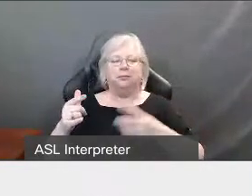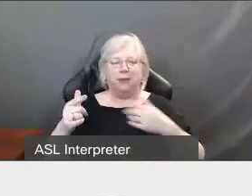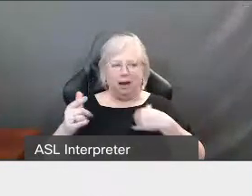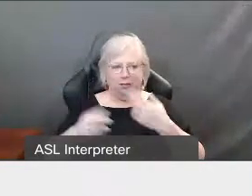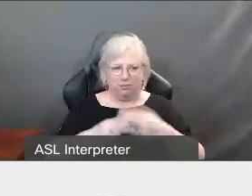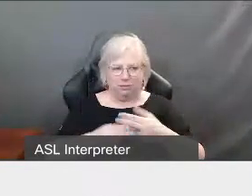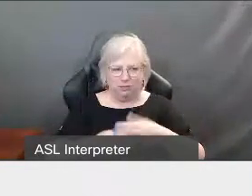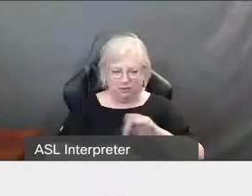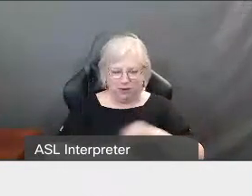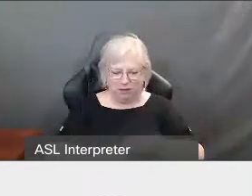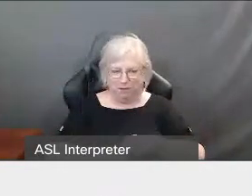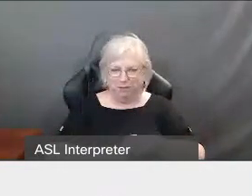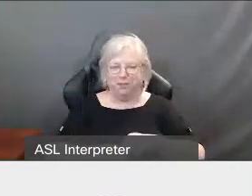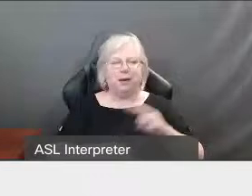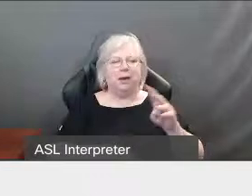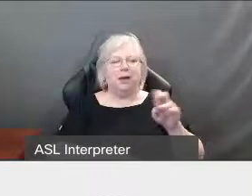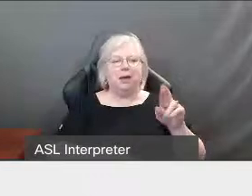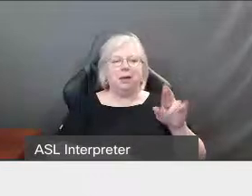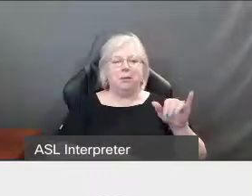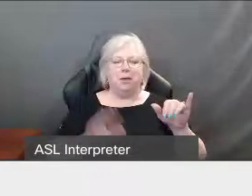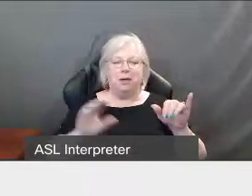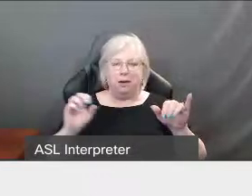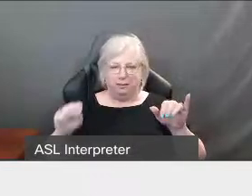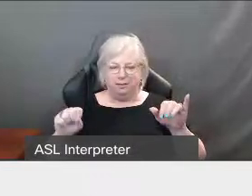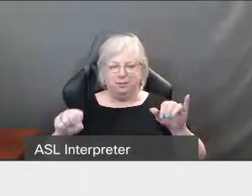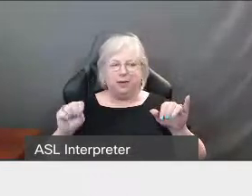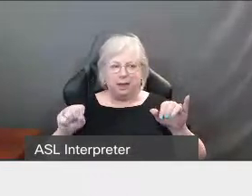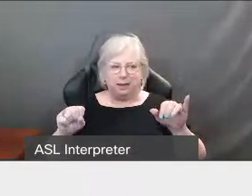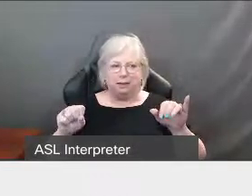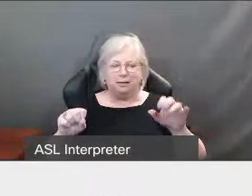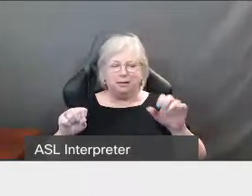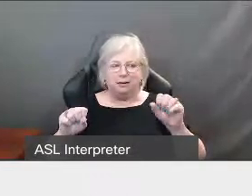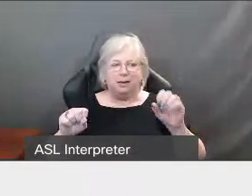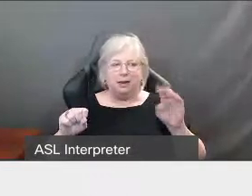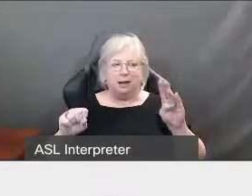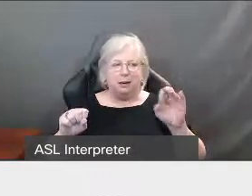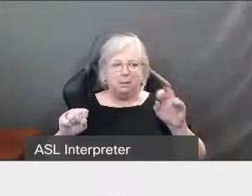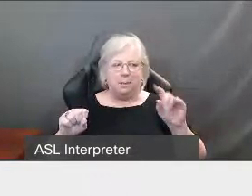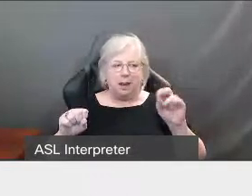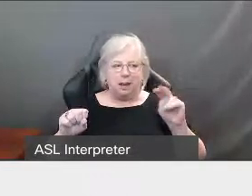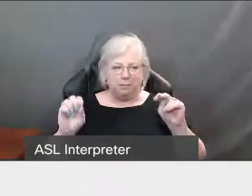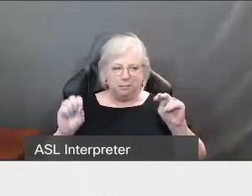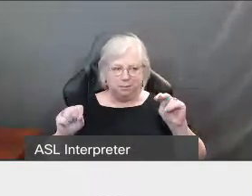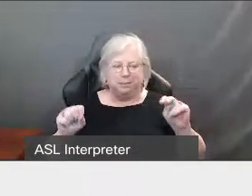roll call vote? Commissioner Berry, Aye. Benton, Yes.